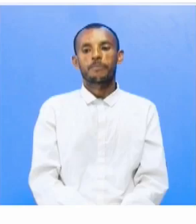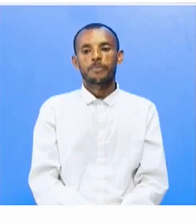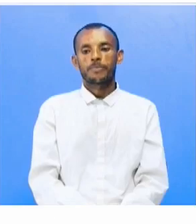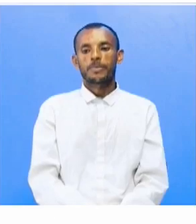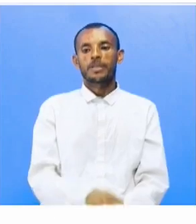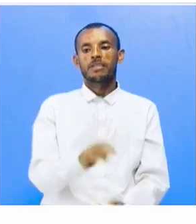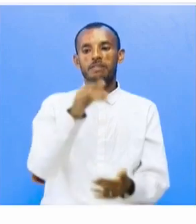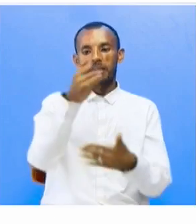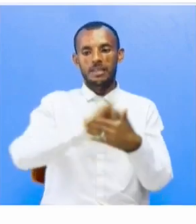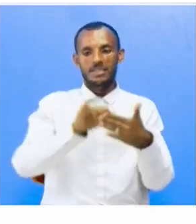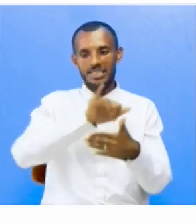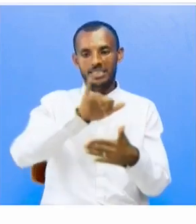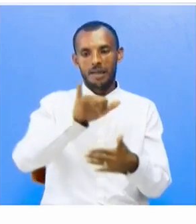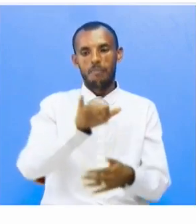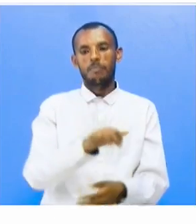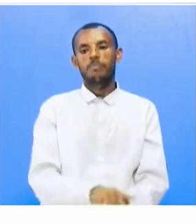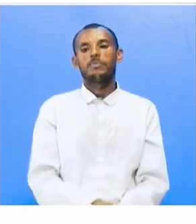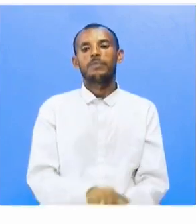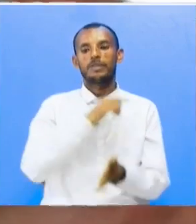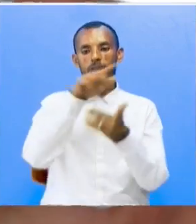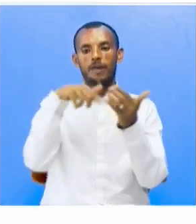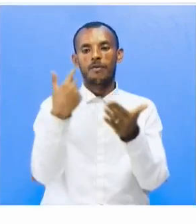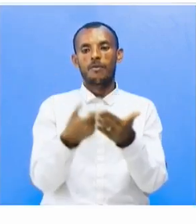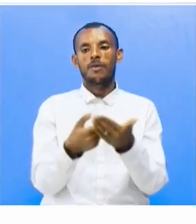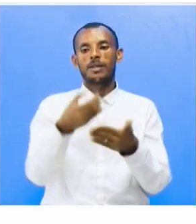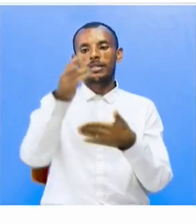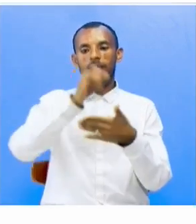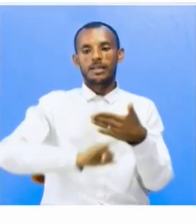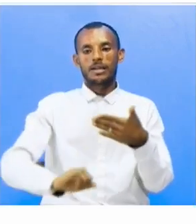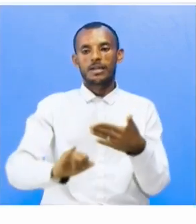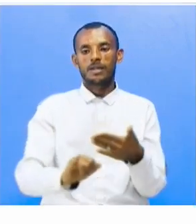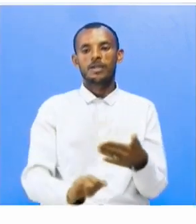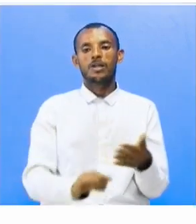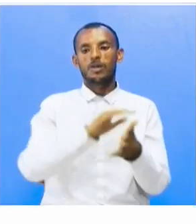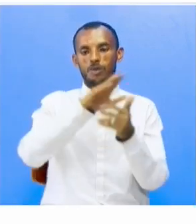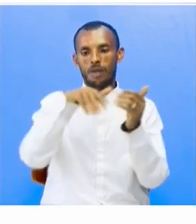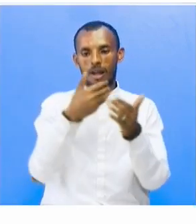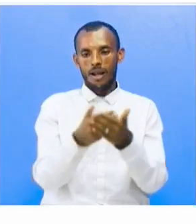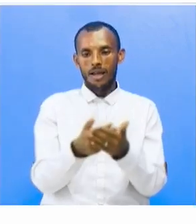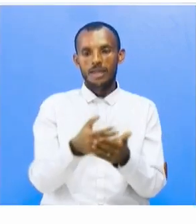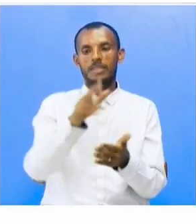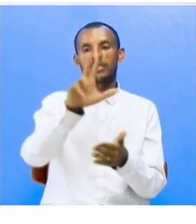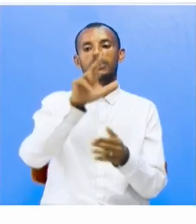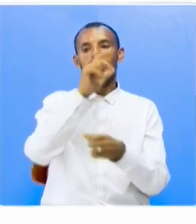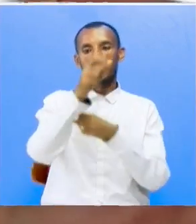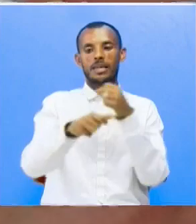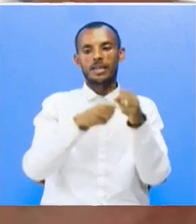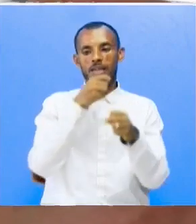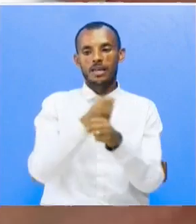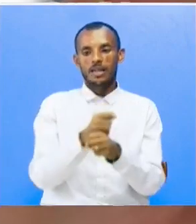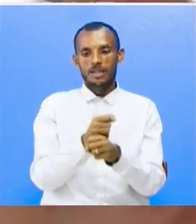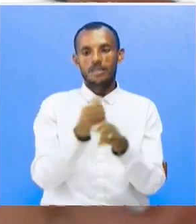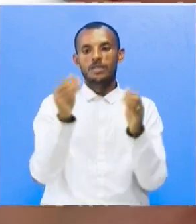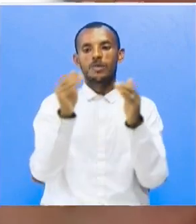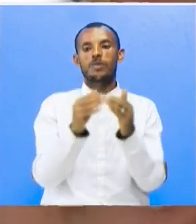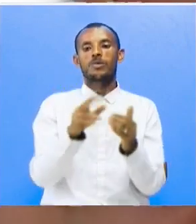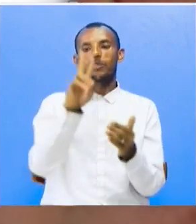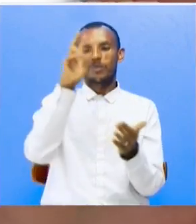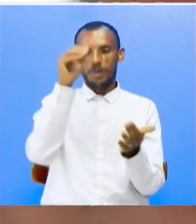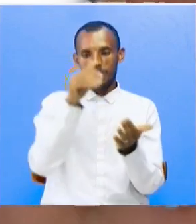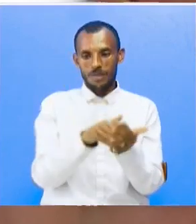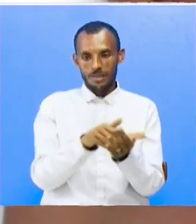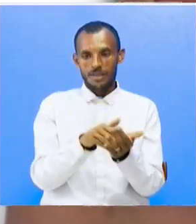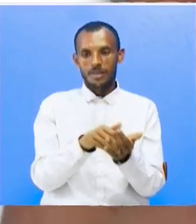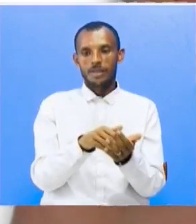same. Therefore, the interest for total interest for the 3 years will be 2,000